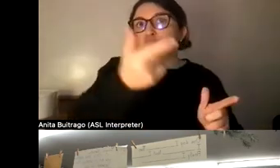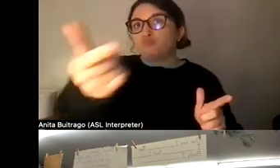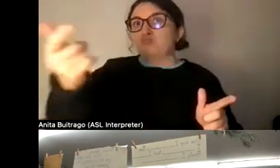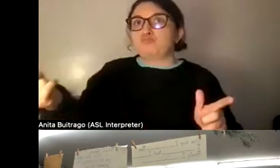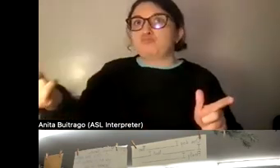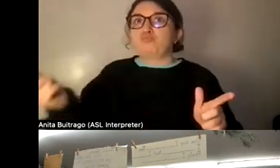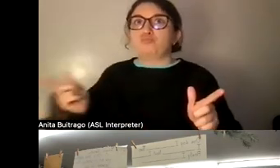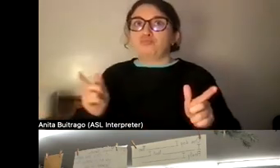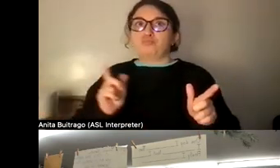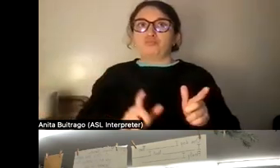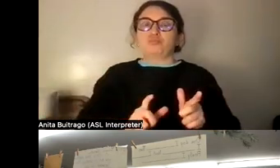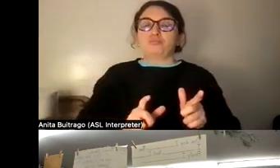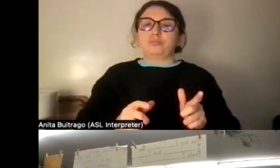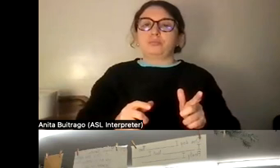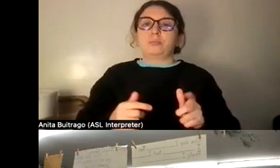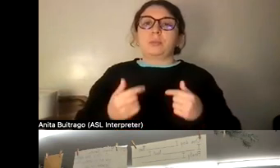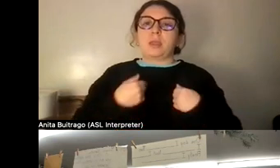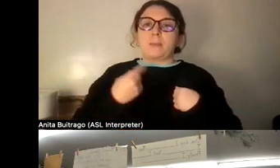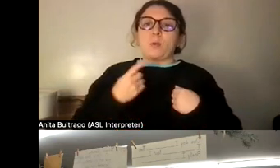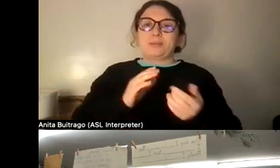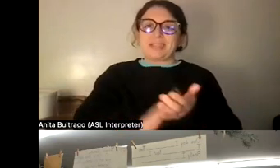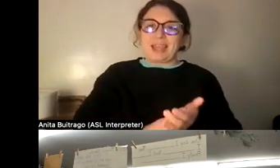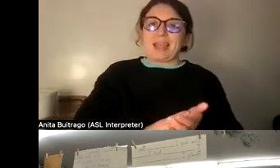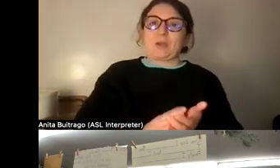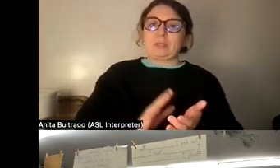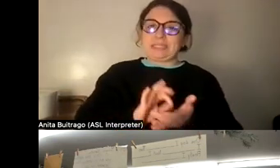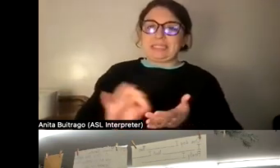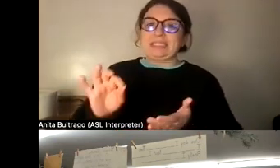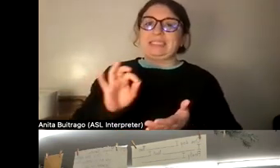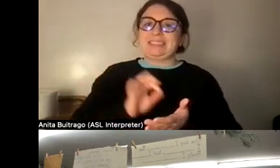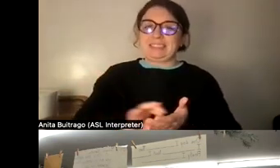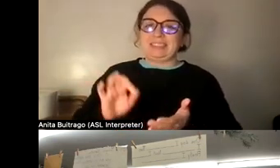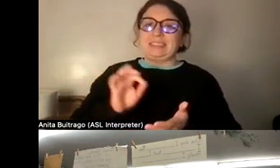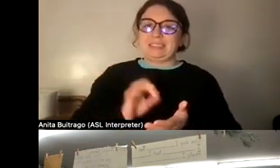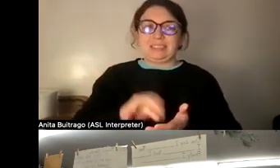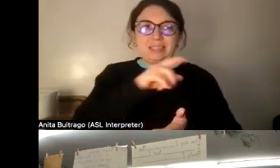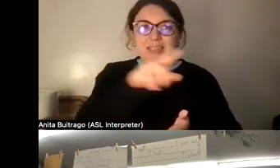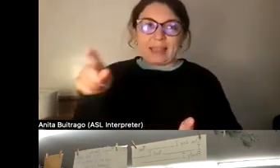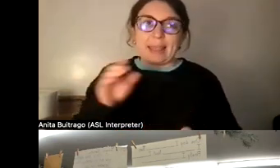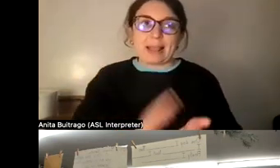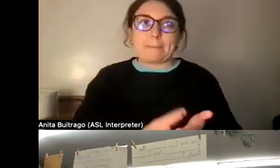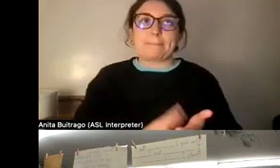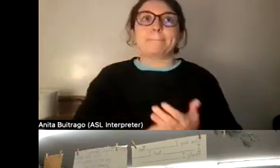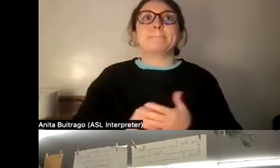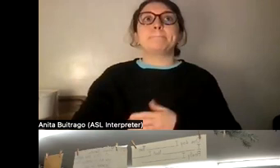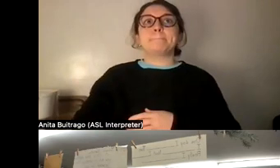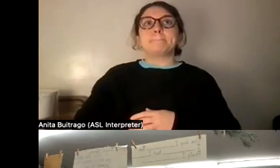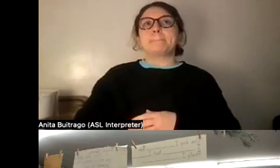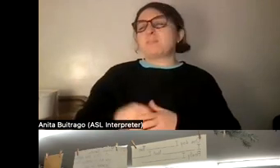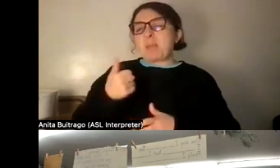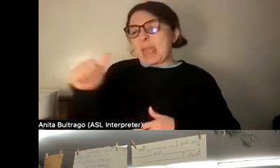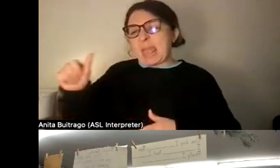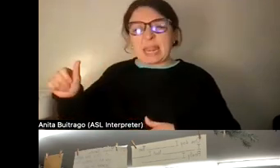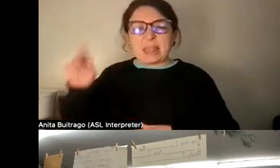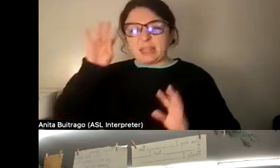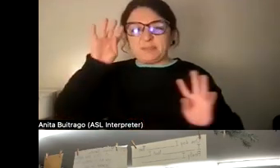clapping because I teach them pound the syllables. But so and you can do anything. Like it's fun sometimes once they get the hang of this to